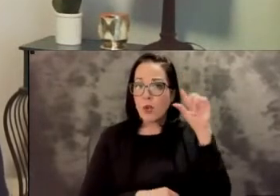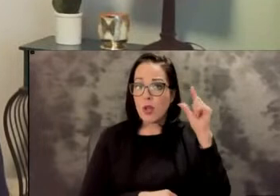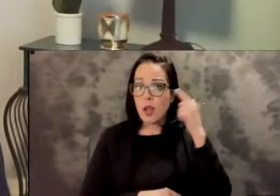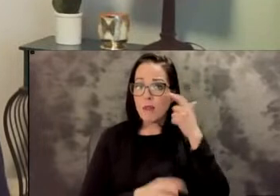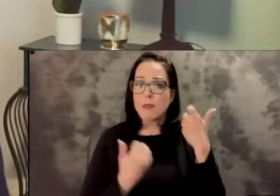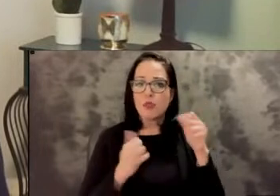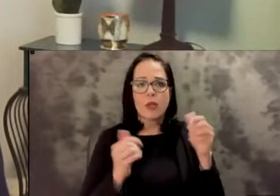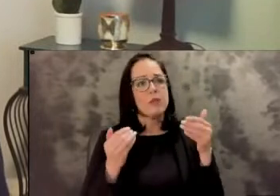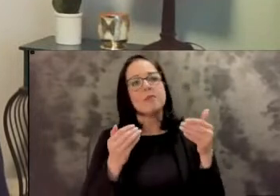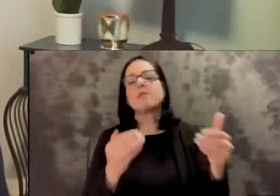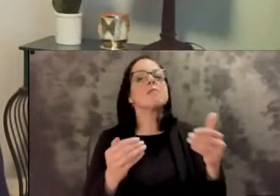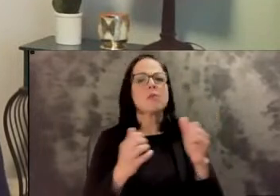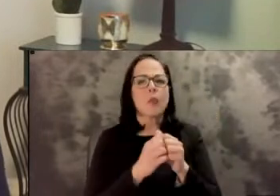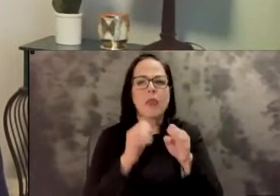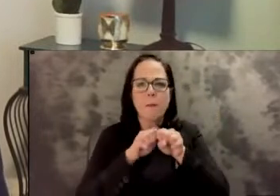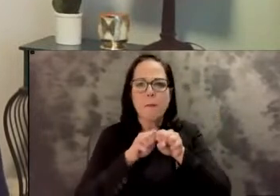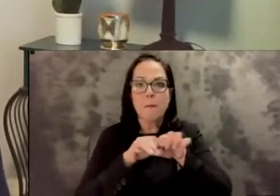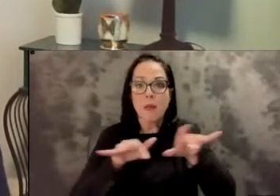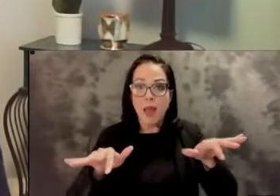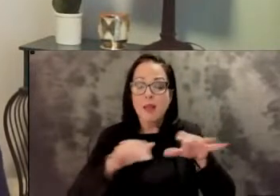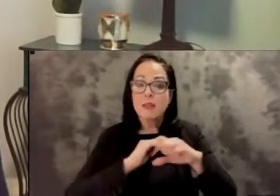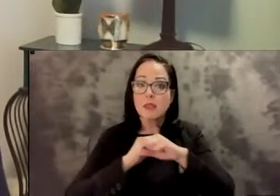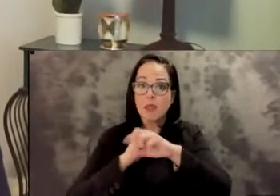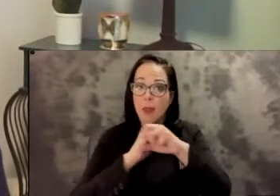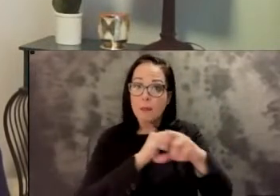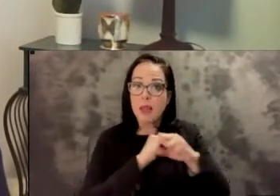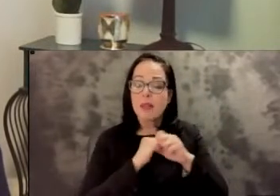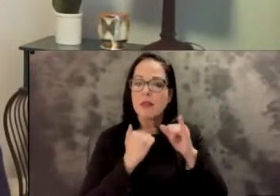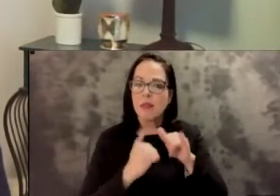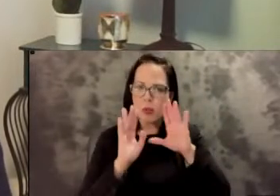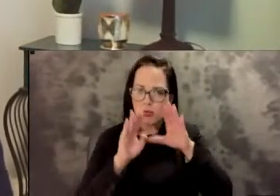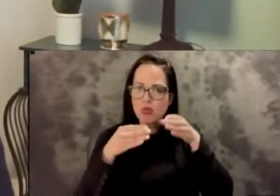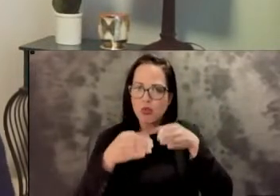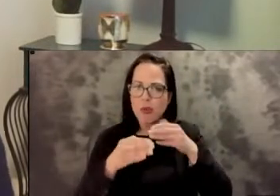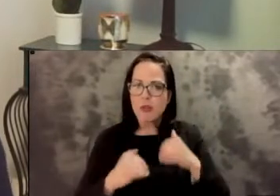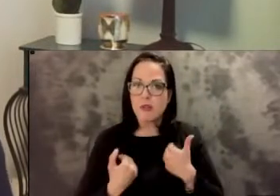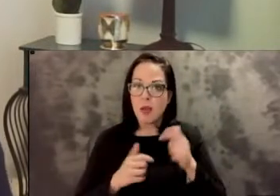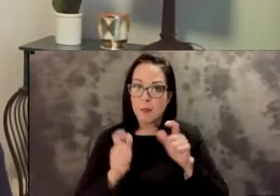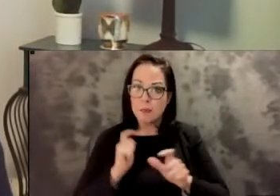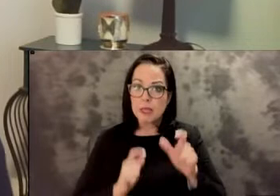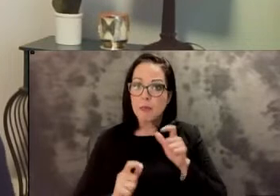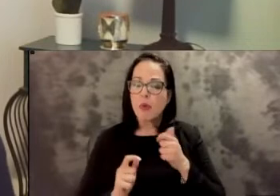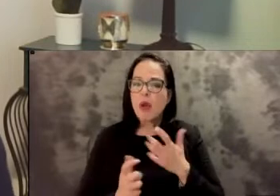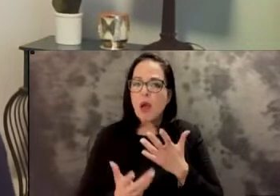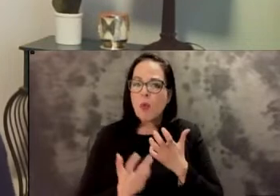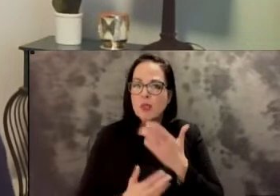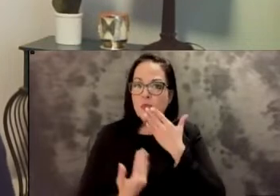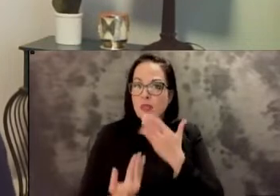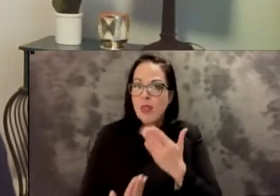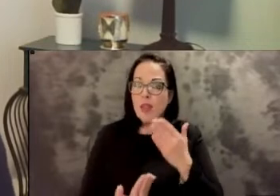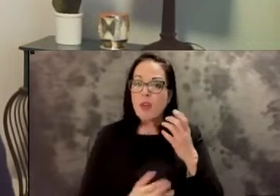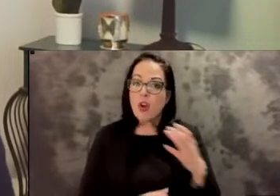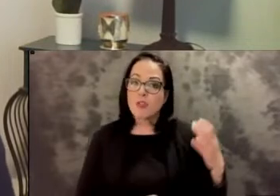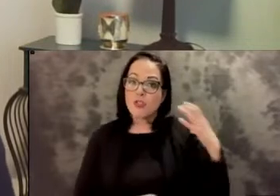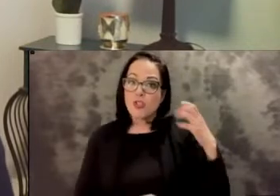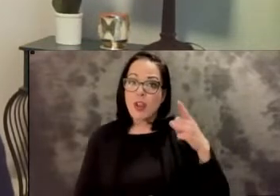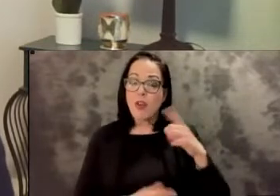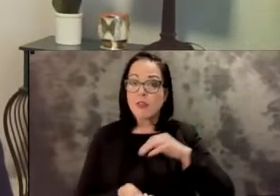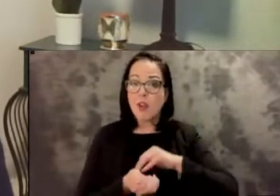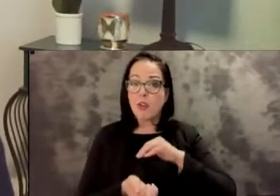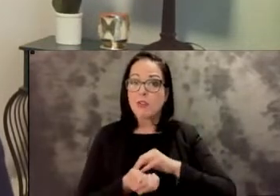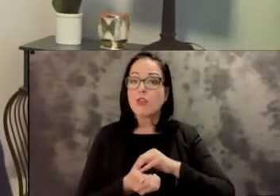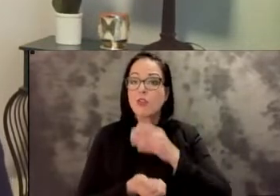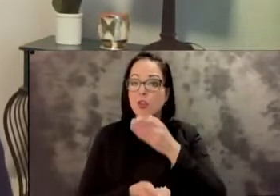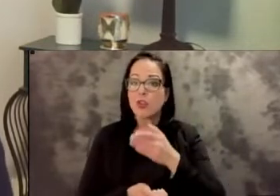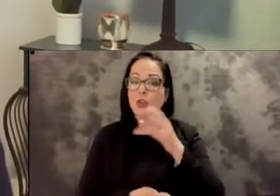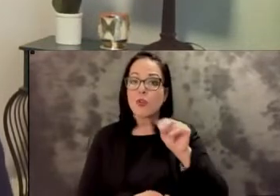forward with a mass vaccination campaign targeting young people. And I'd like to thank our chair, Dr. Nunez-Smith, for being